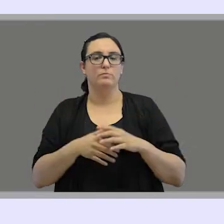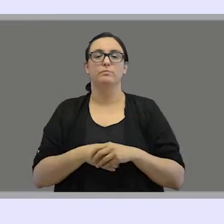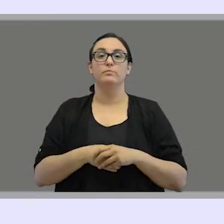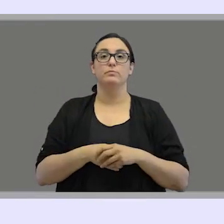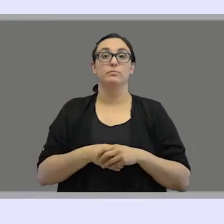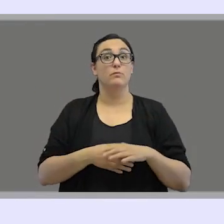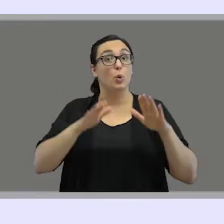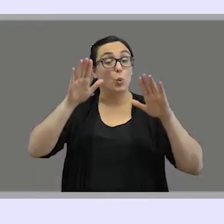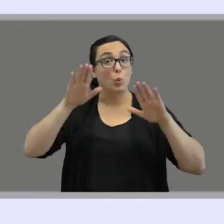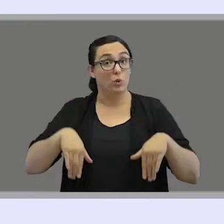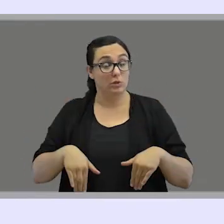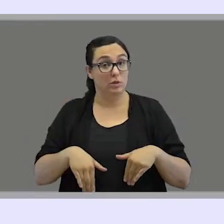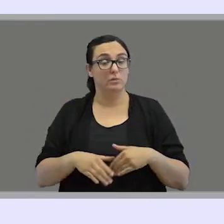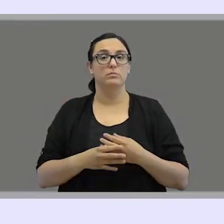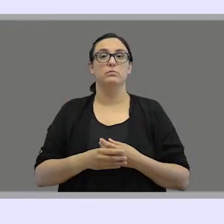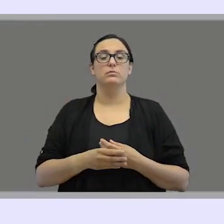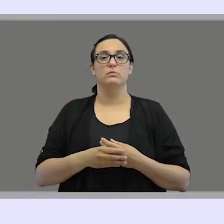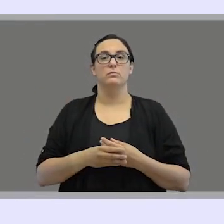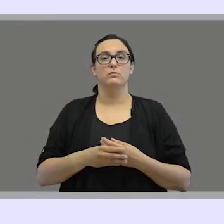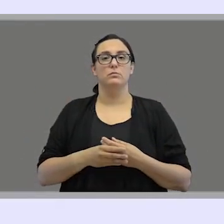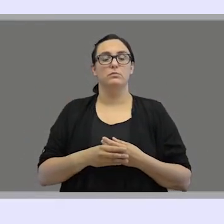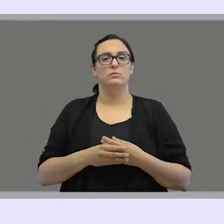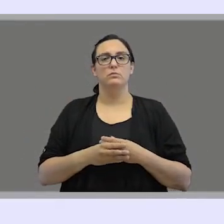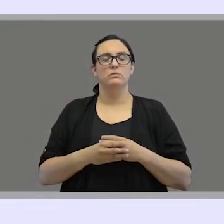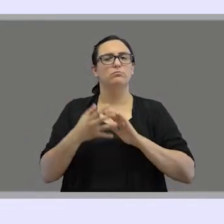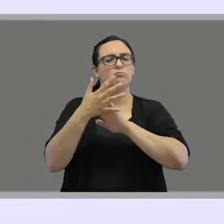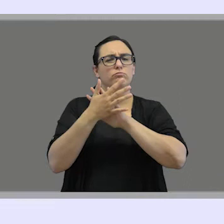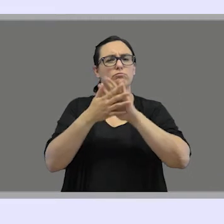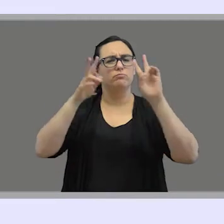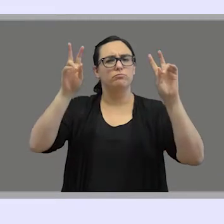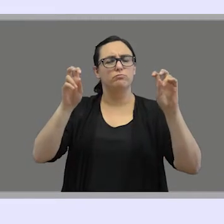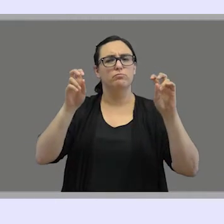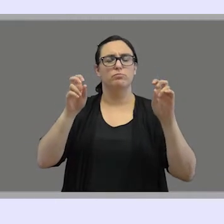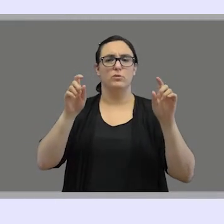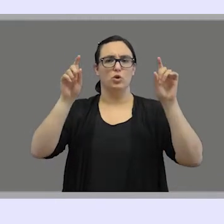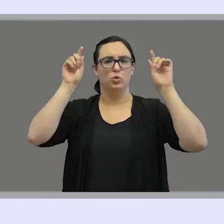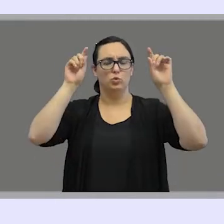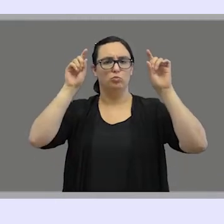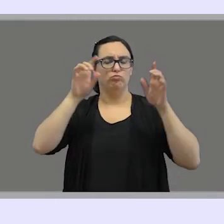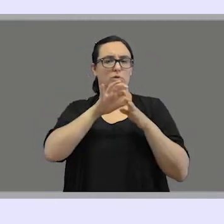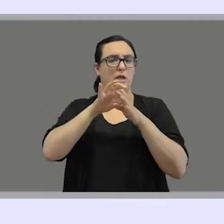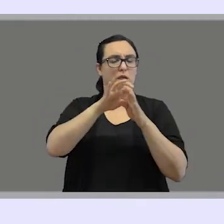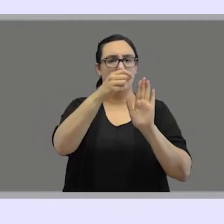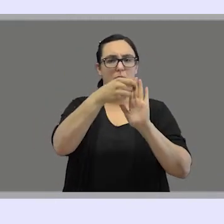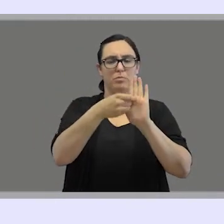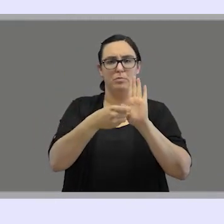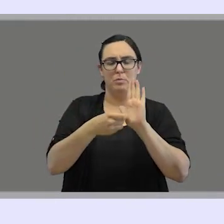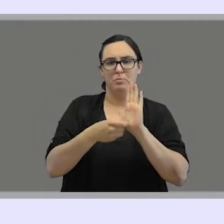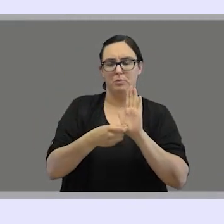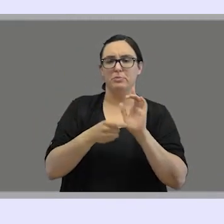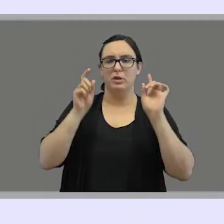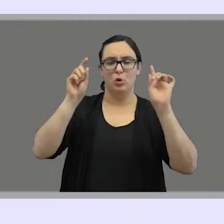In the last part of this section, we will talk about best practices when working with media sign